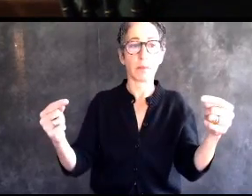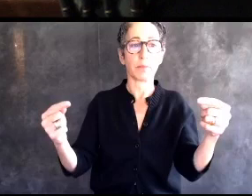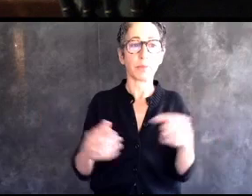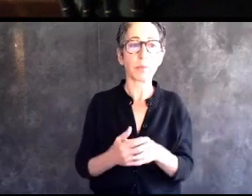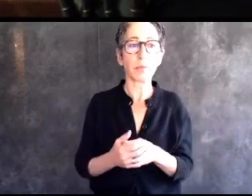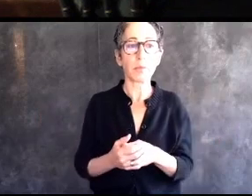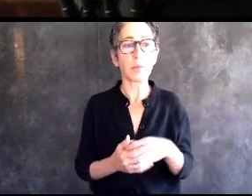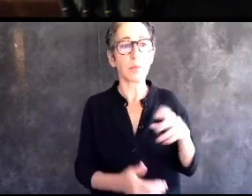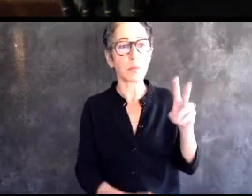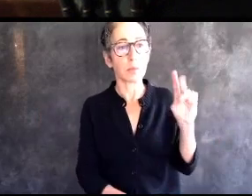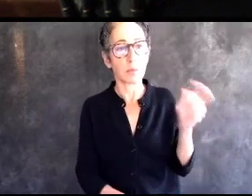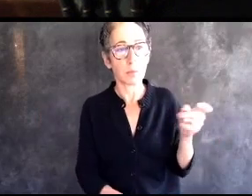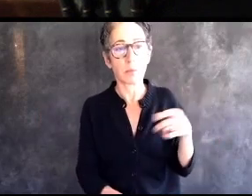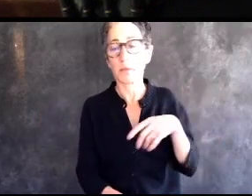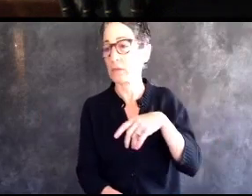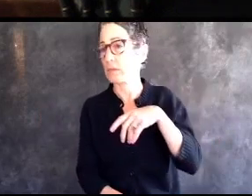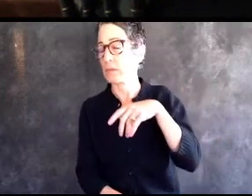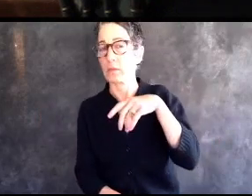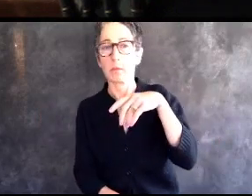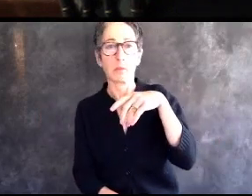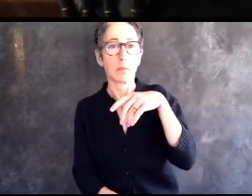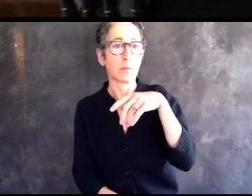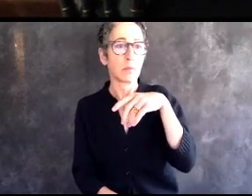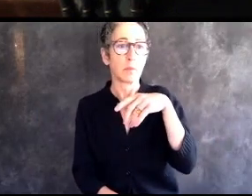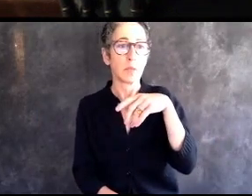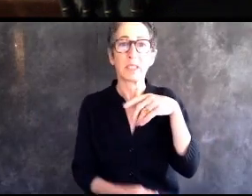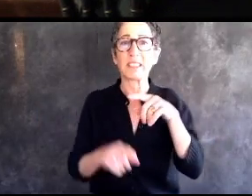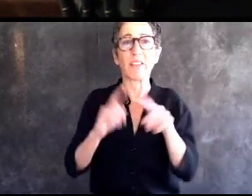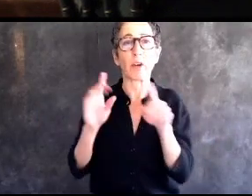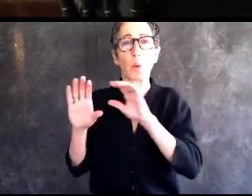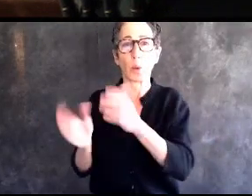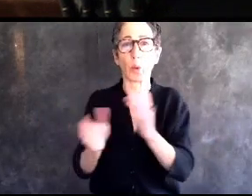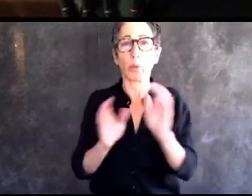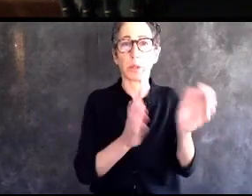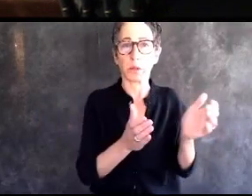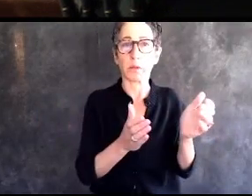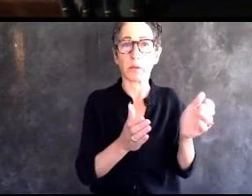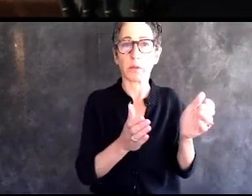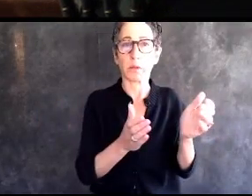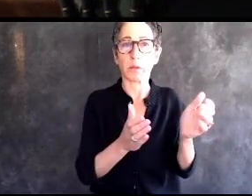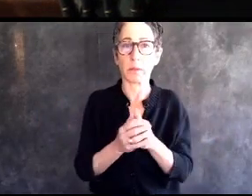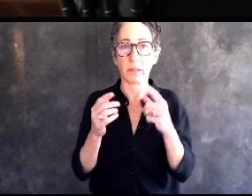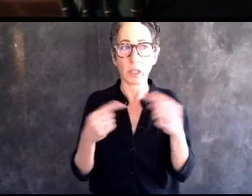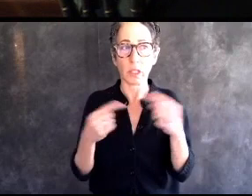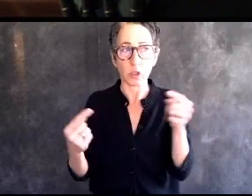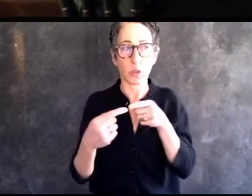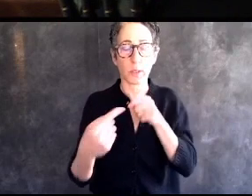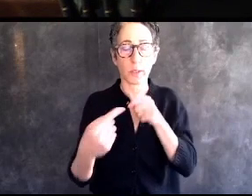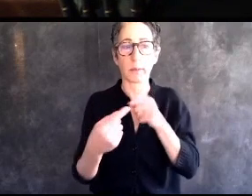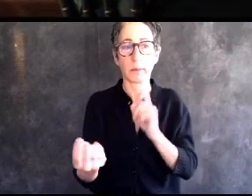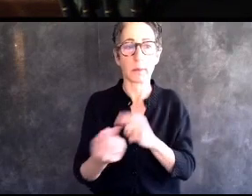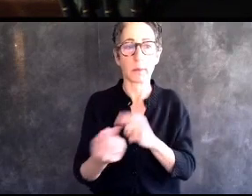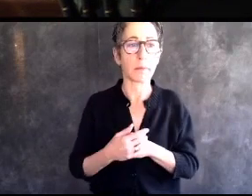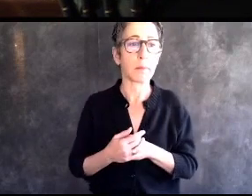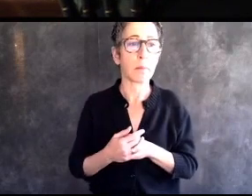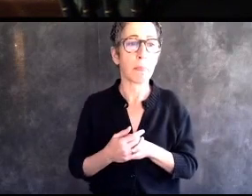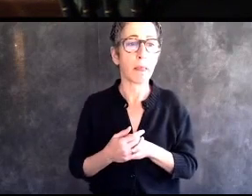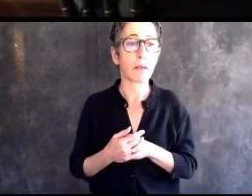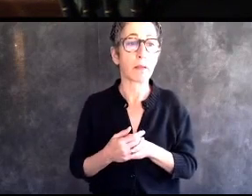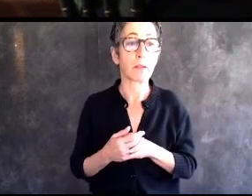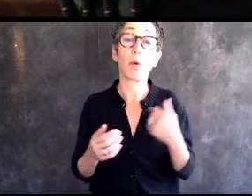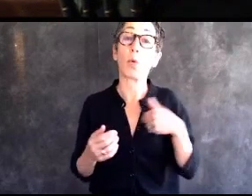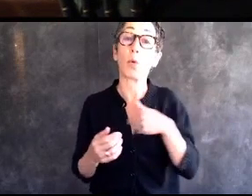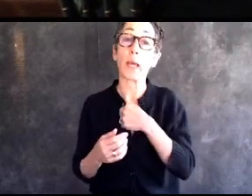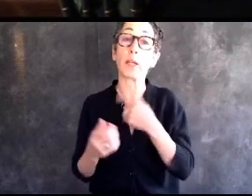mask, anti-mask, or whatever divisions in our society. We have been able to counter that through